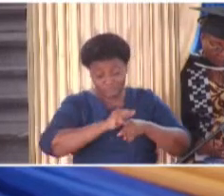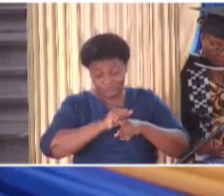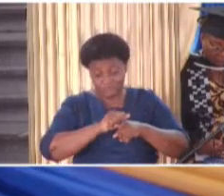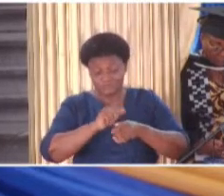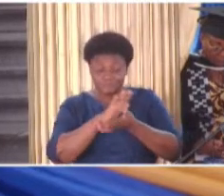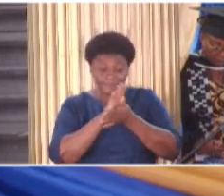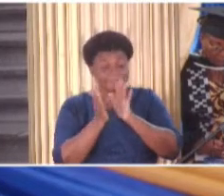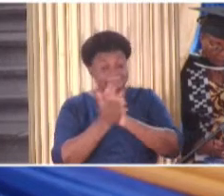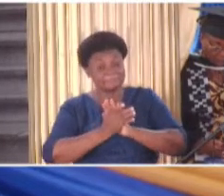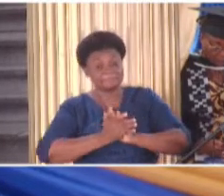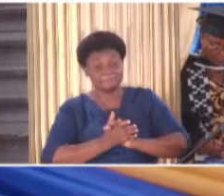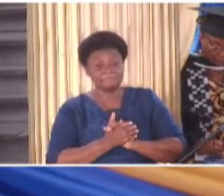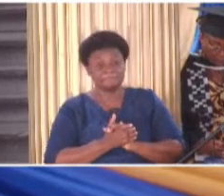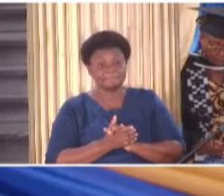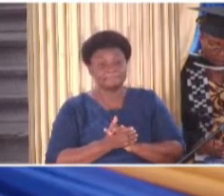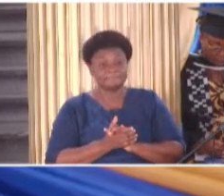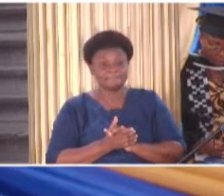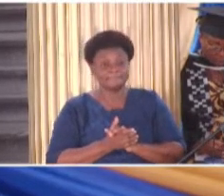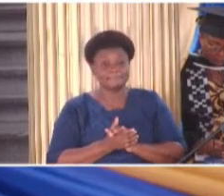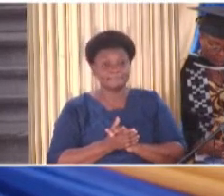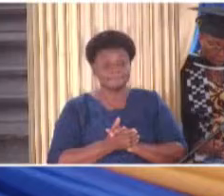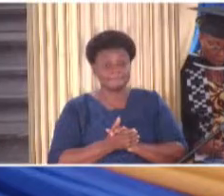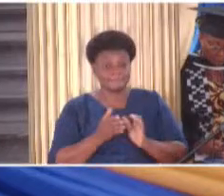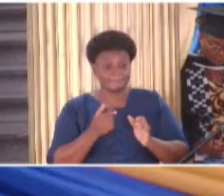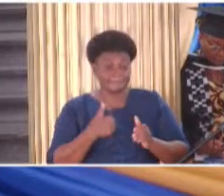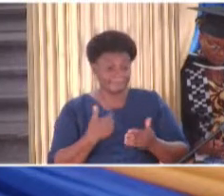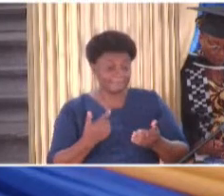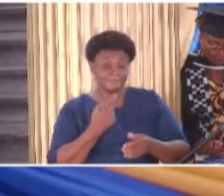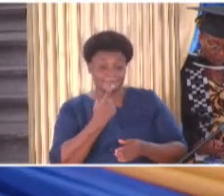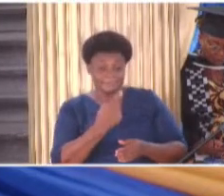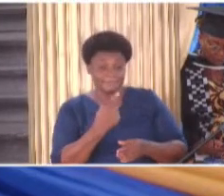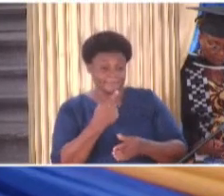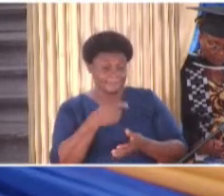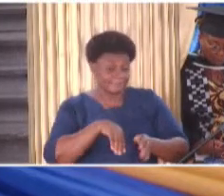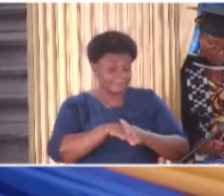become. As you step into the world,